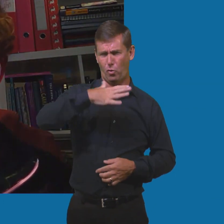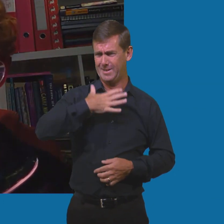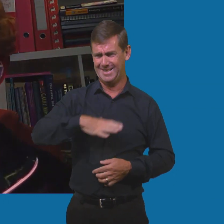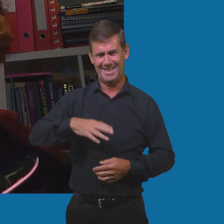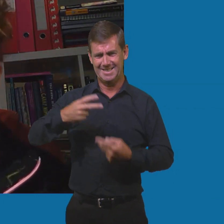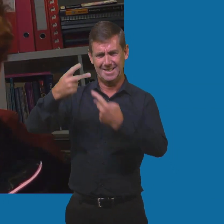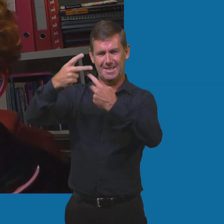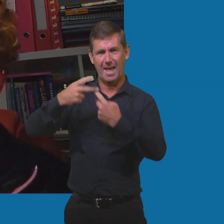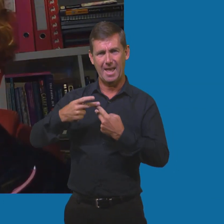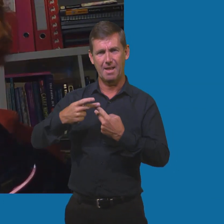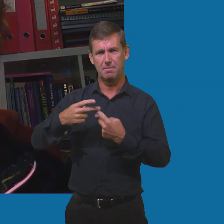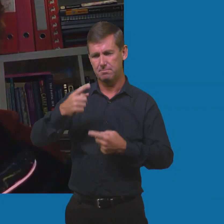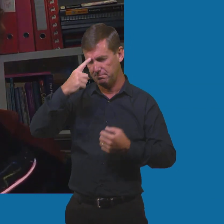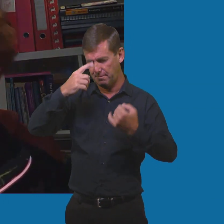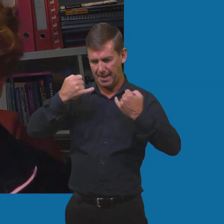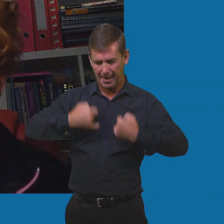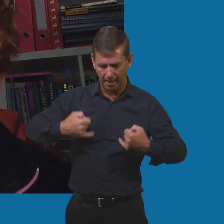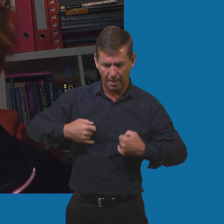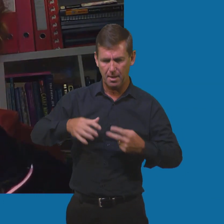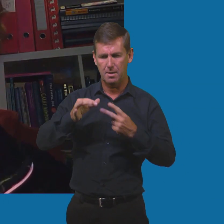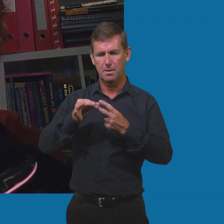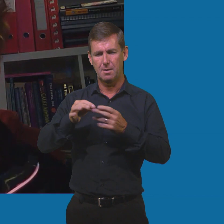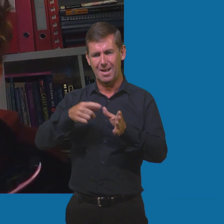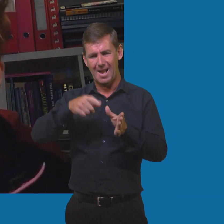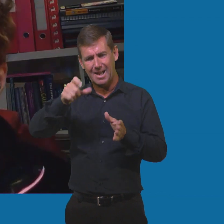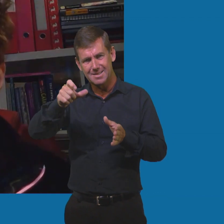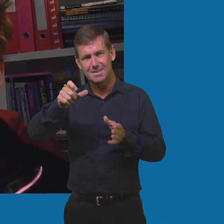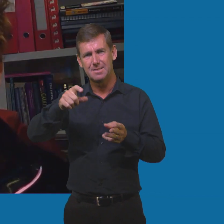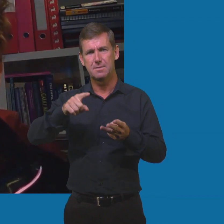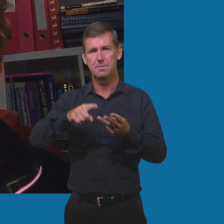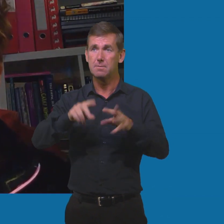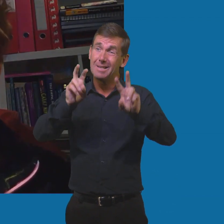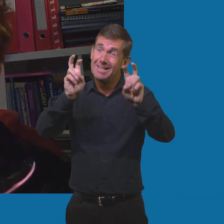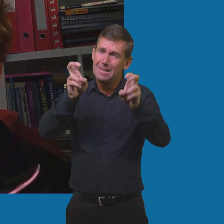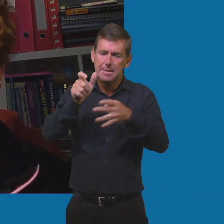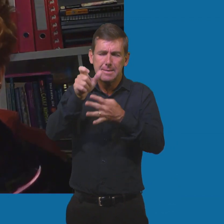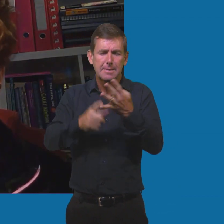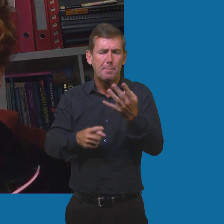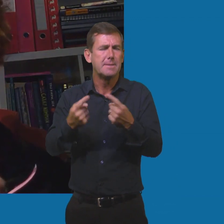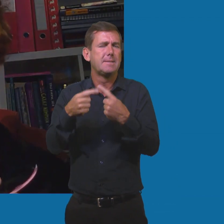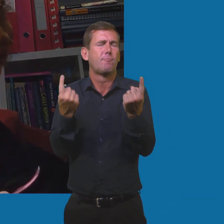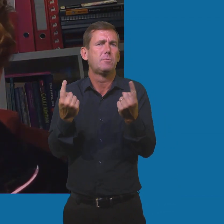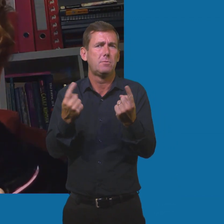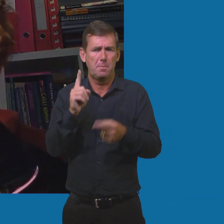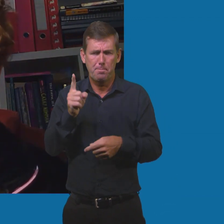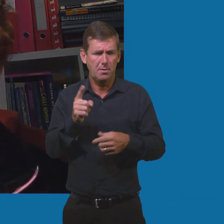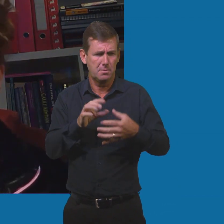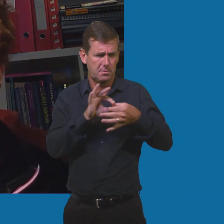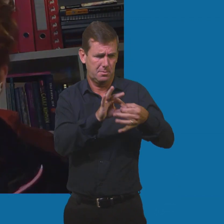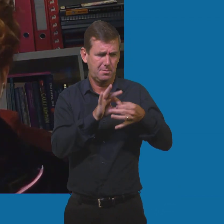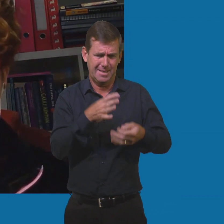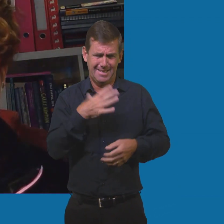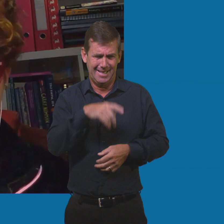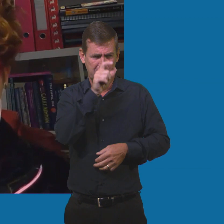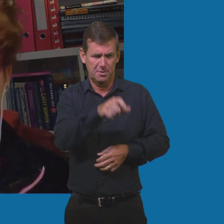might get an unpleasant illness, we might have an accident. Whether or not we become disabled by that, we are probably going to need our loved one to do something for us. Even